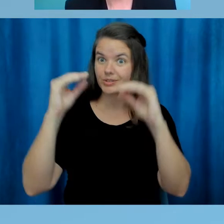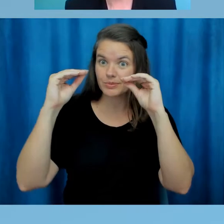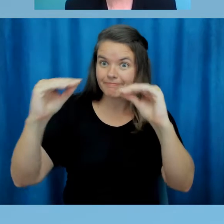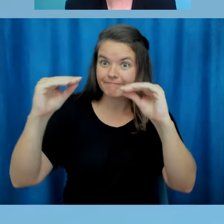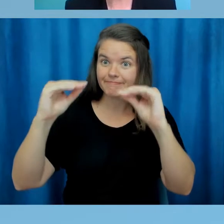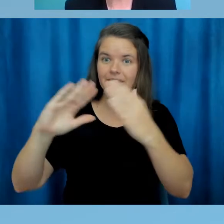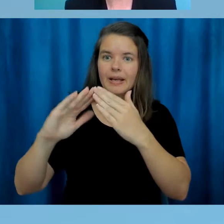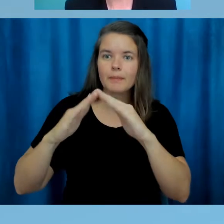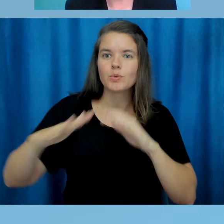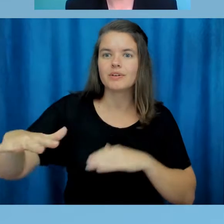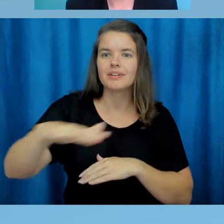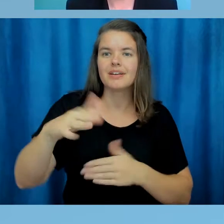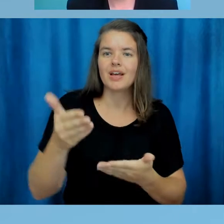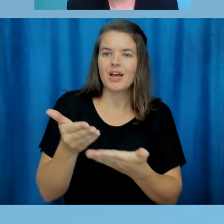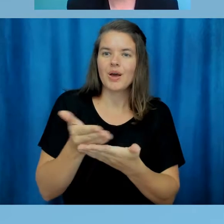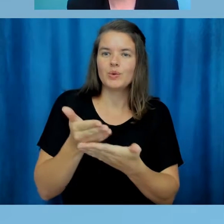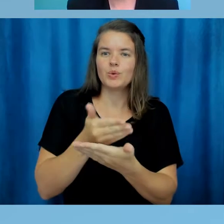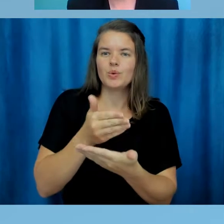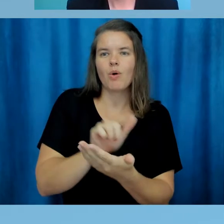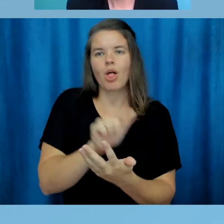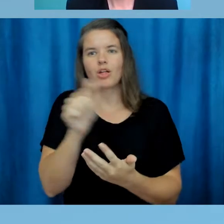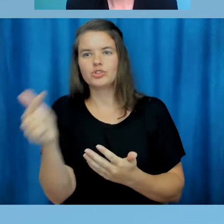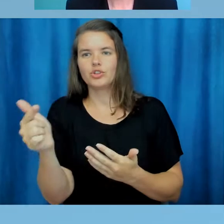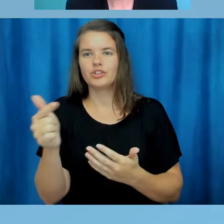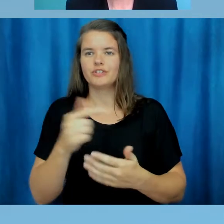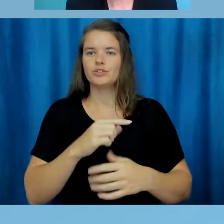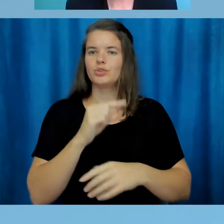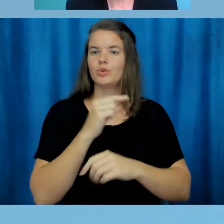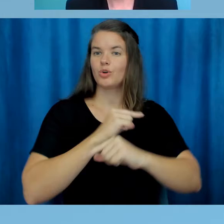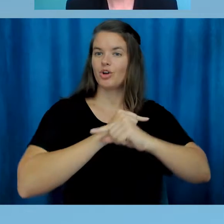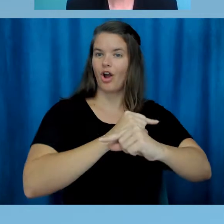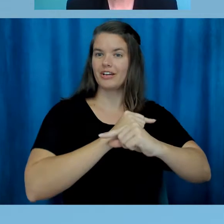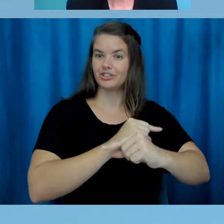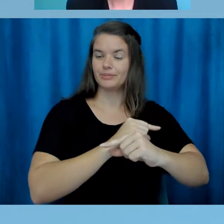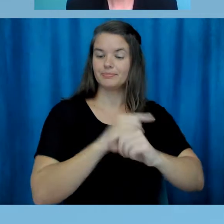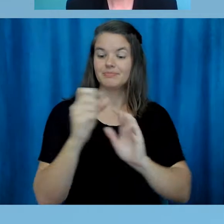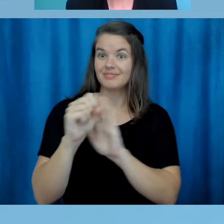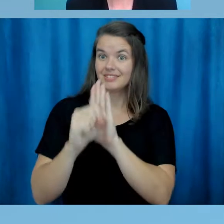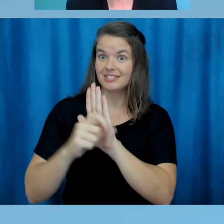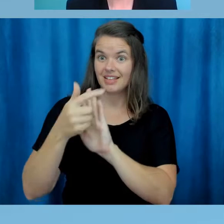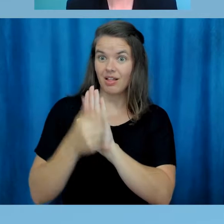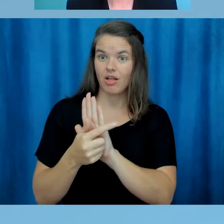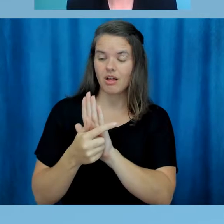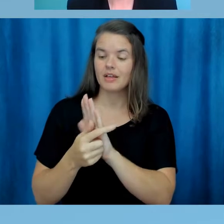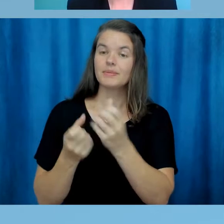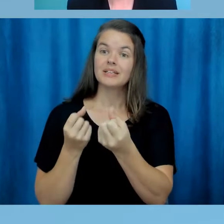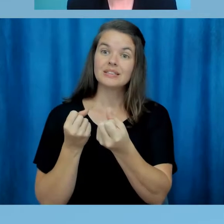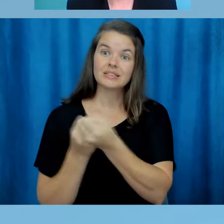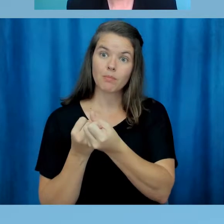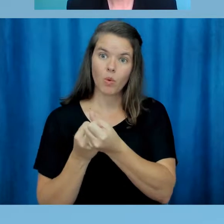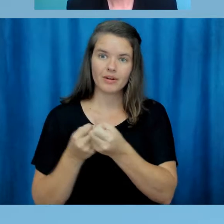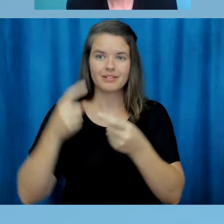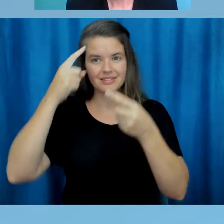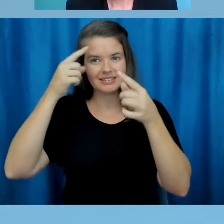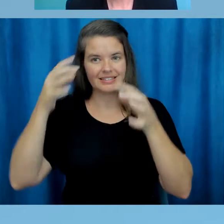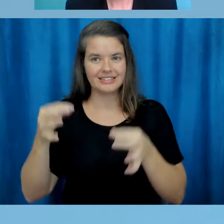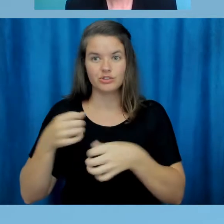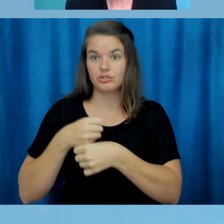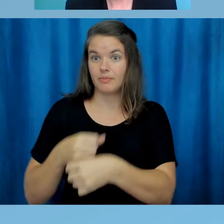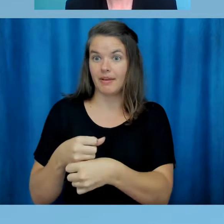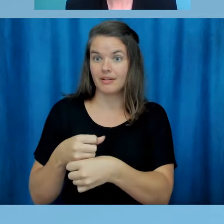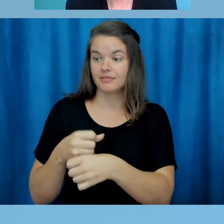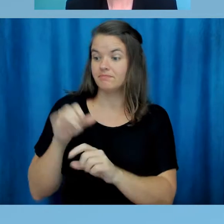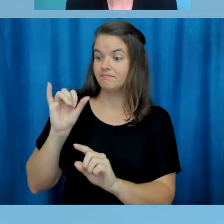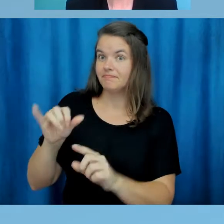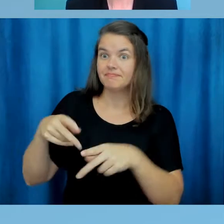community about a new alternative to guardianship. This is in state law, and it's called supported decision making. And